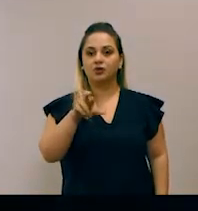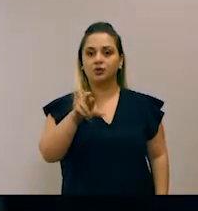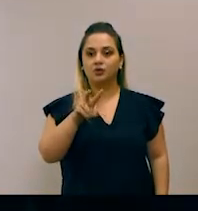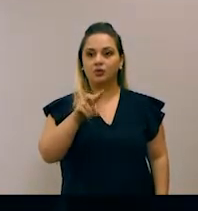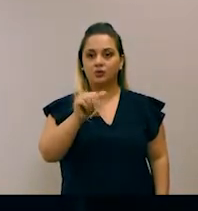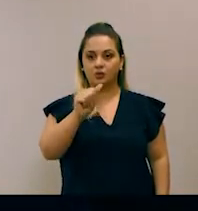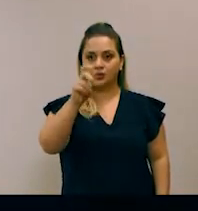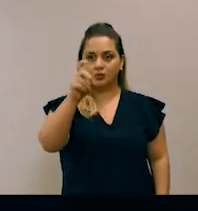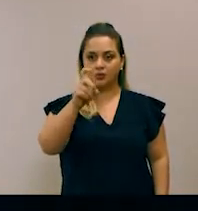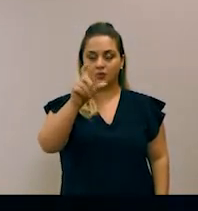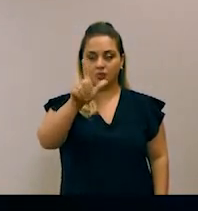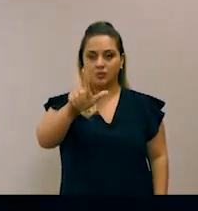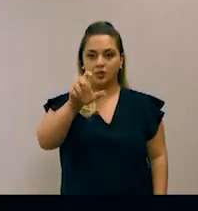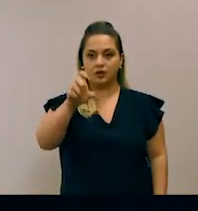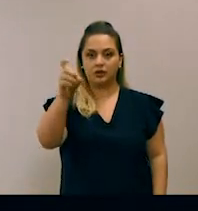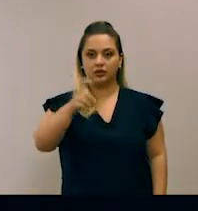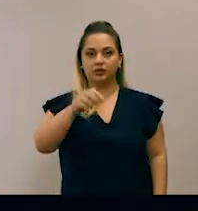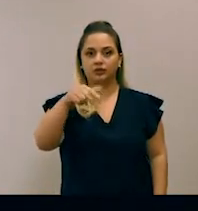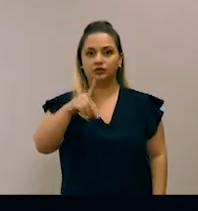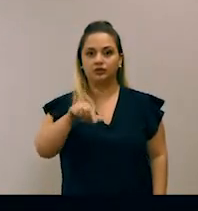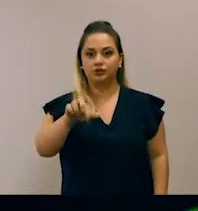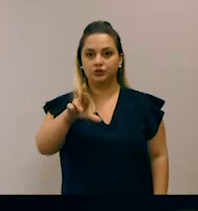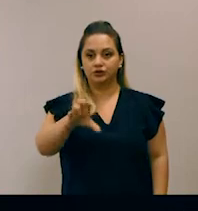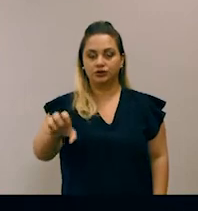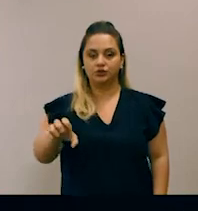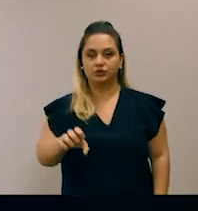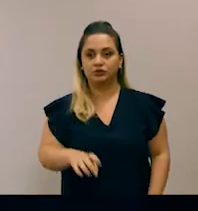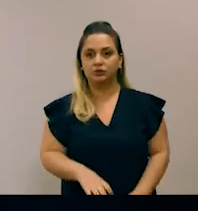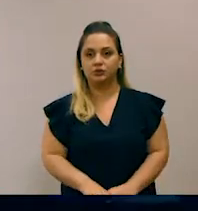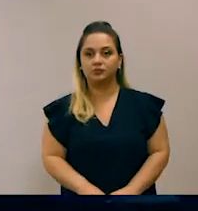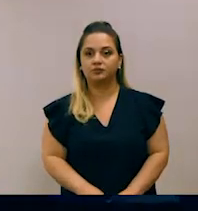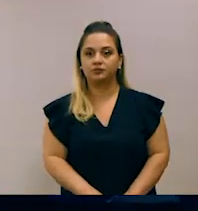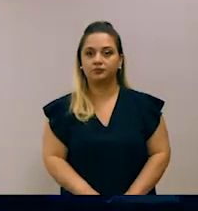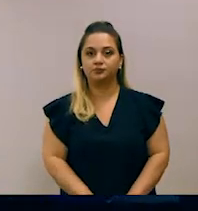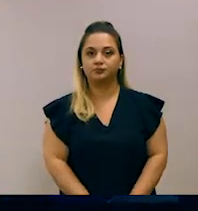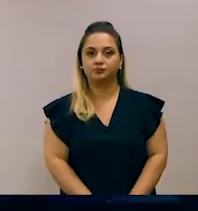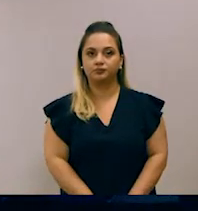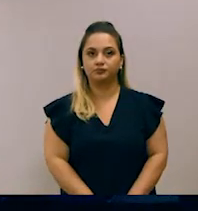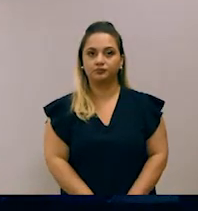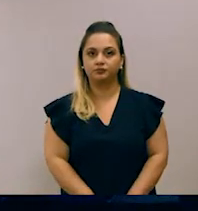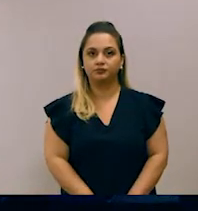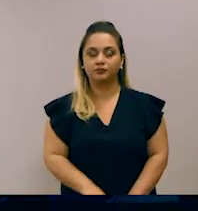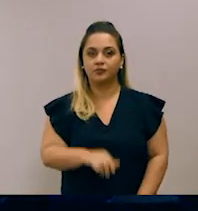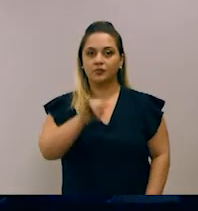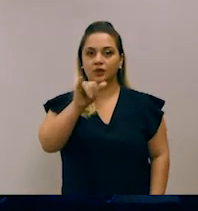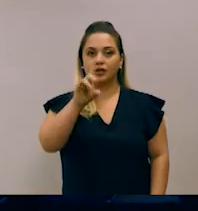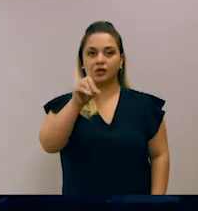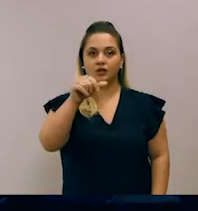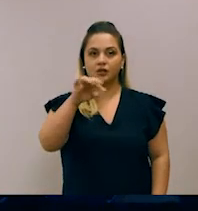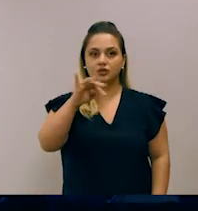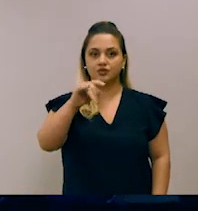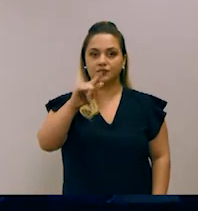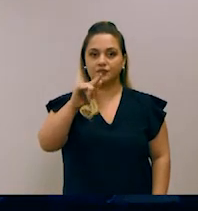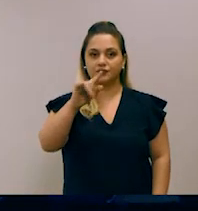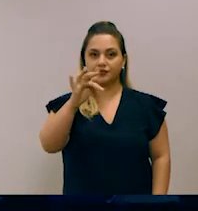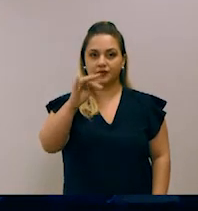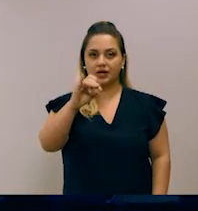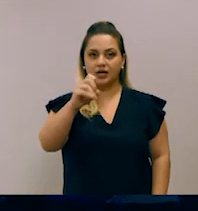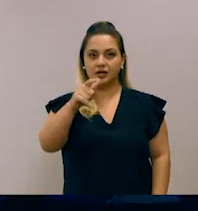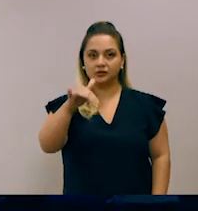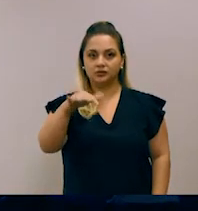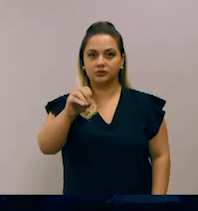and Alexandre Vaz Ruiz for their talk of identifying of